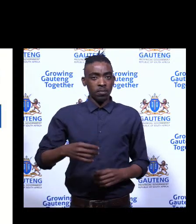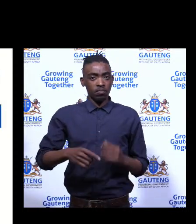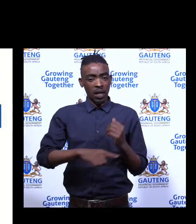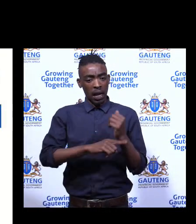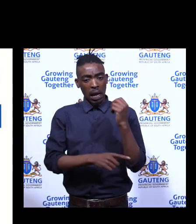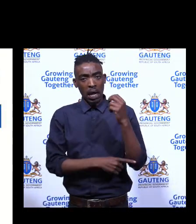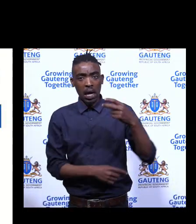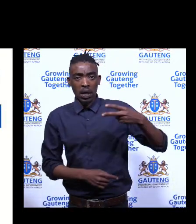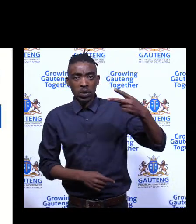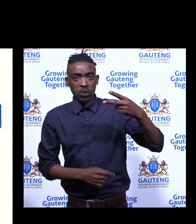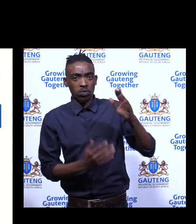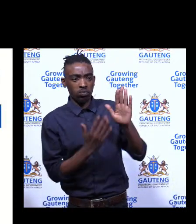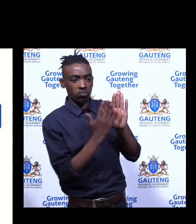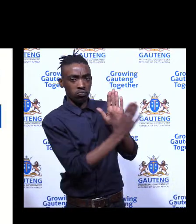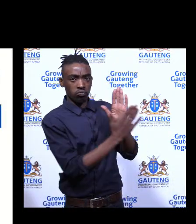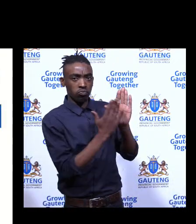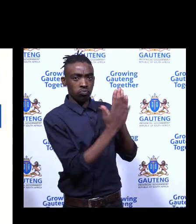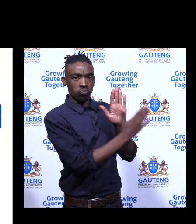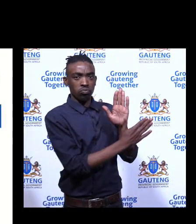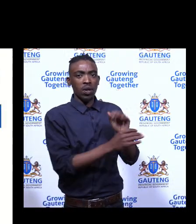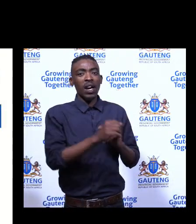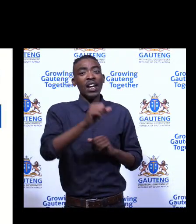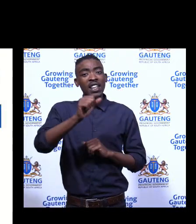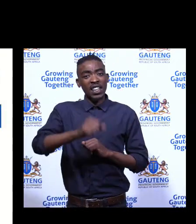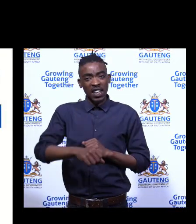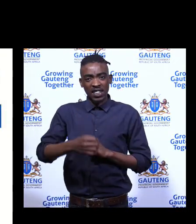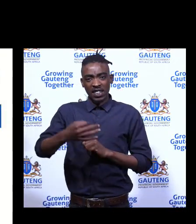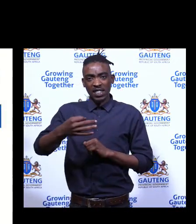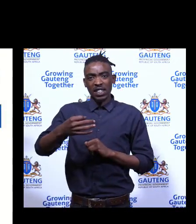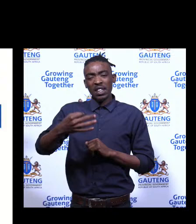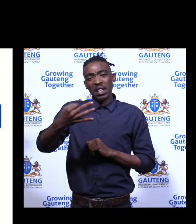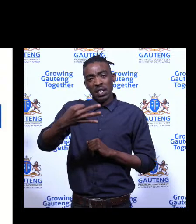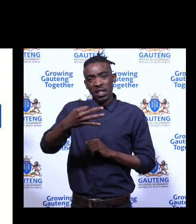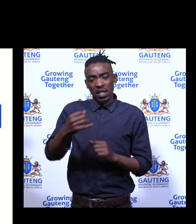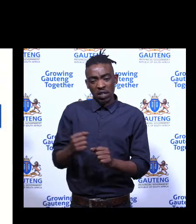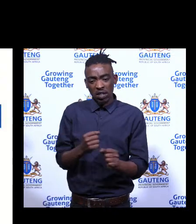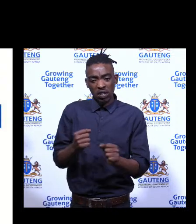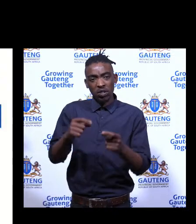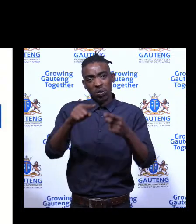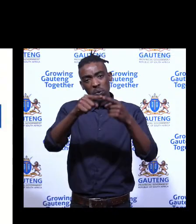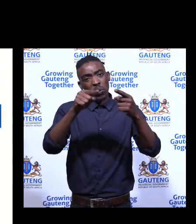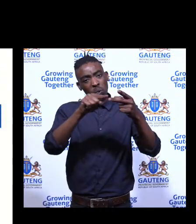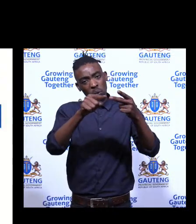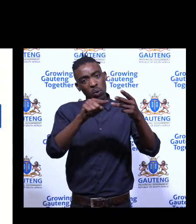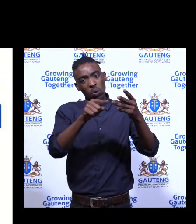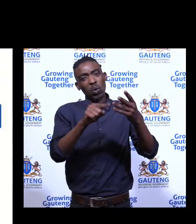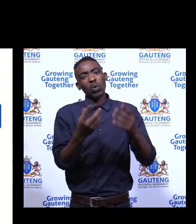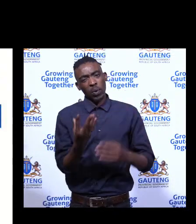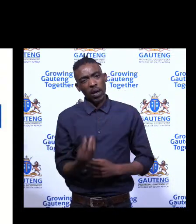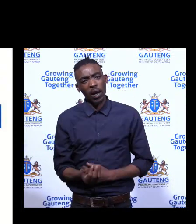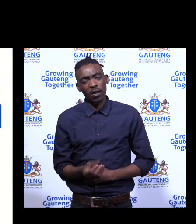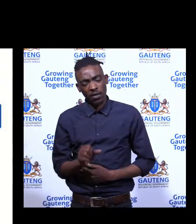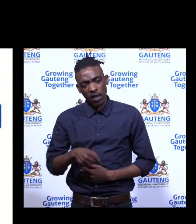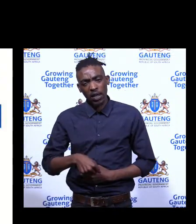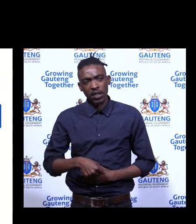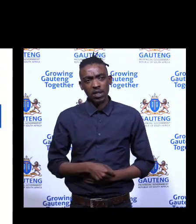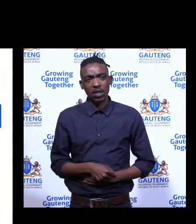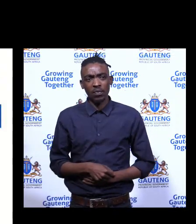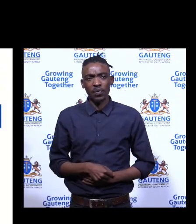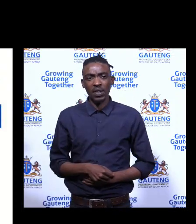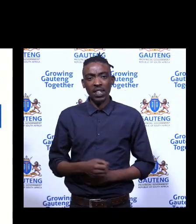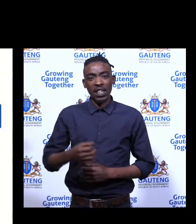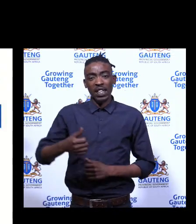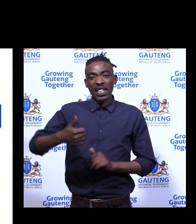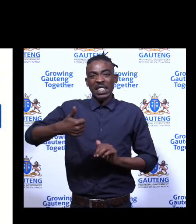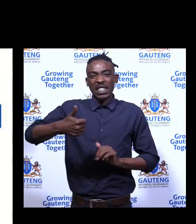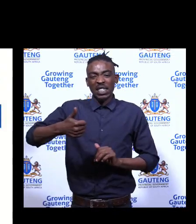about, yes, we have the 3 strategic goals, which we have actually consolidated the 6 work